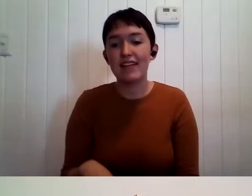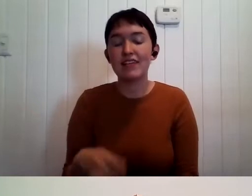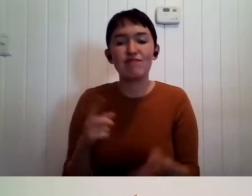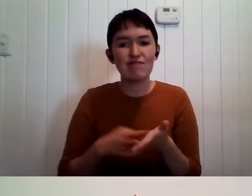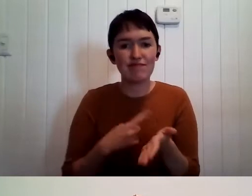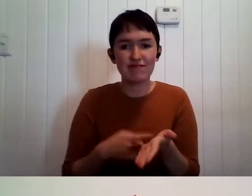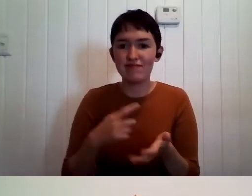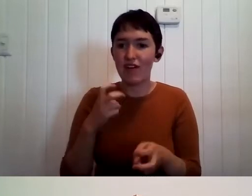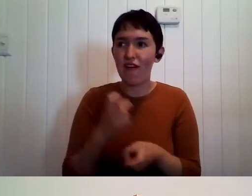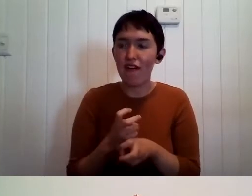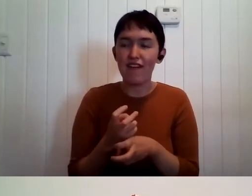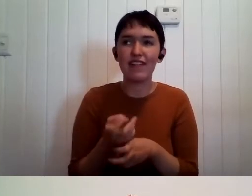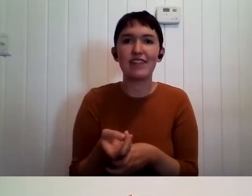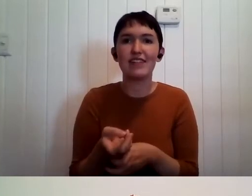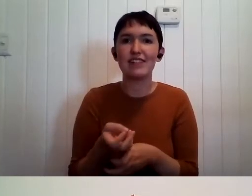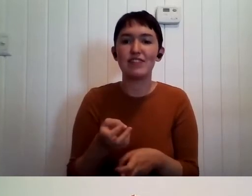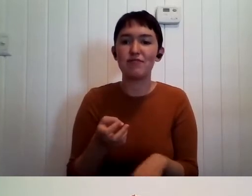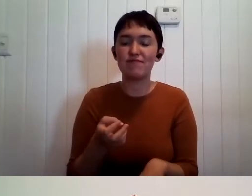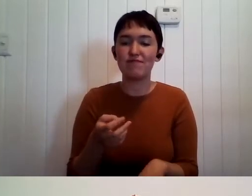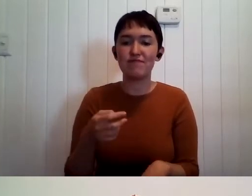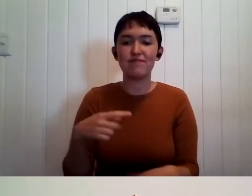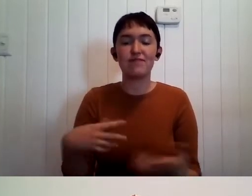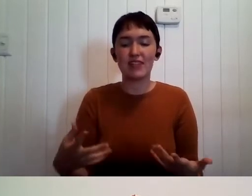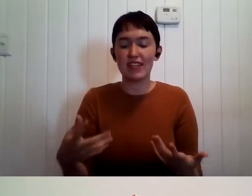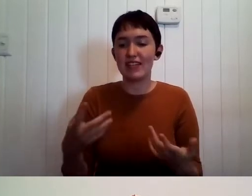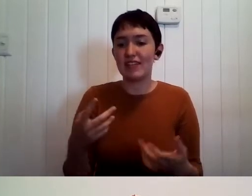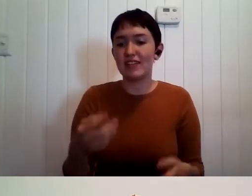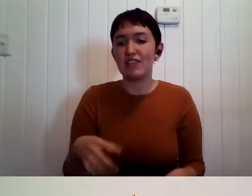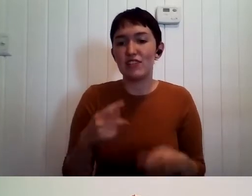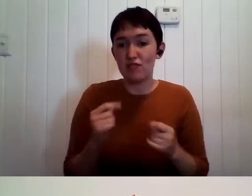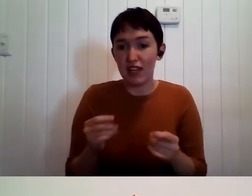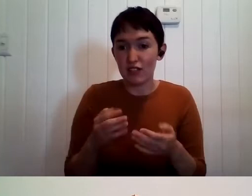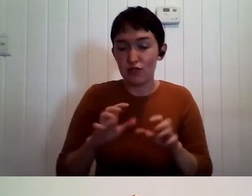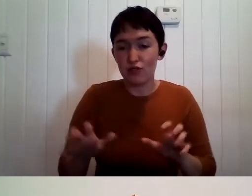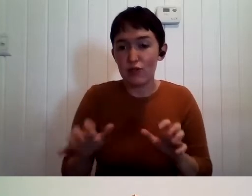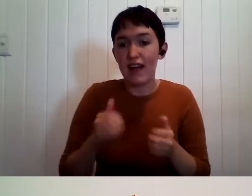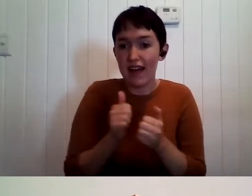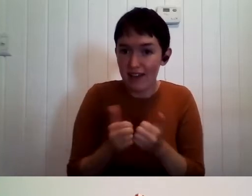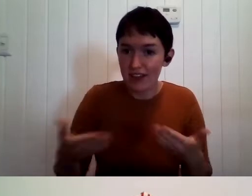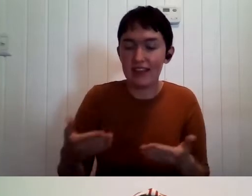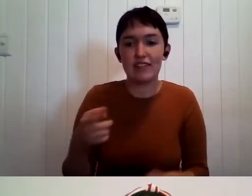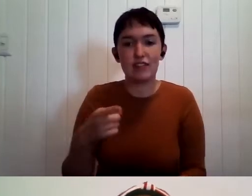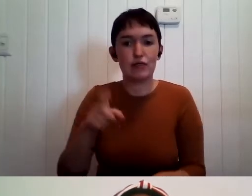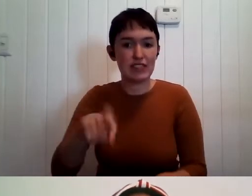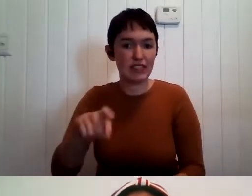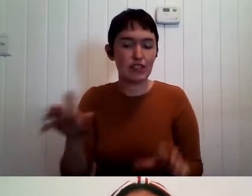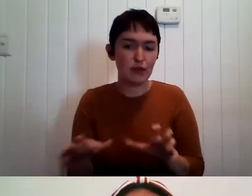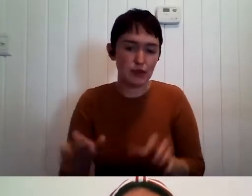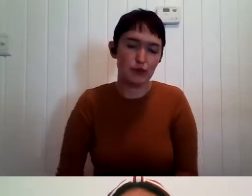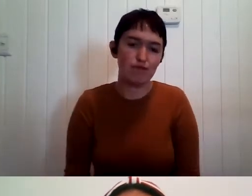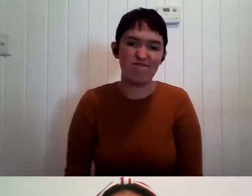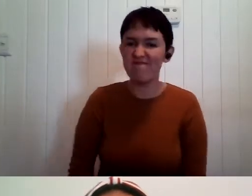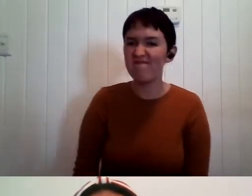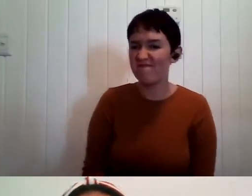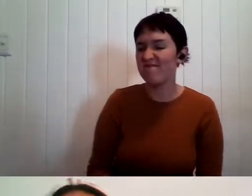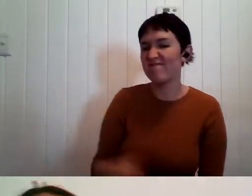to make sure that you really are doing everything you need to do to make sure you get the results you need. Totally relate to that too. All